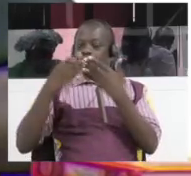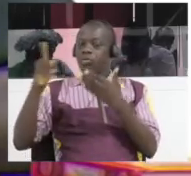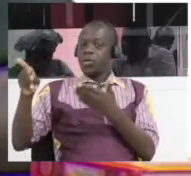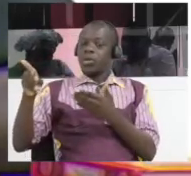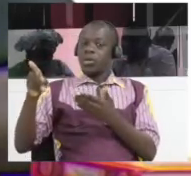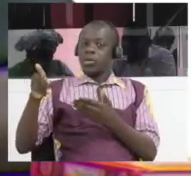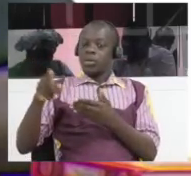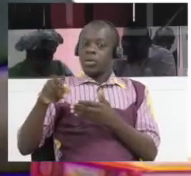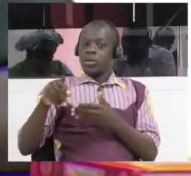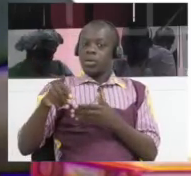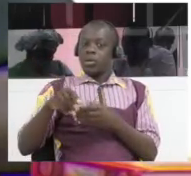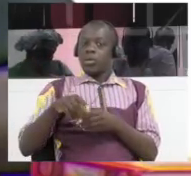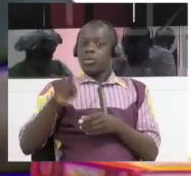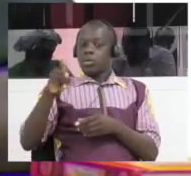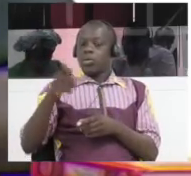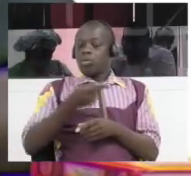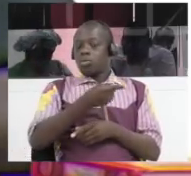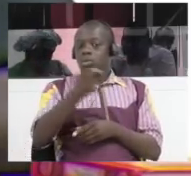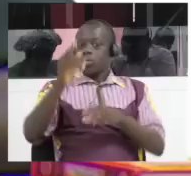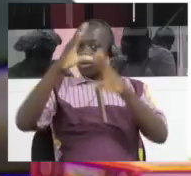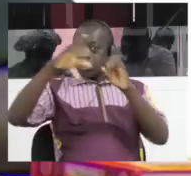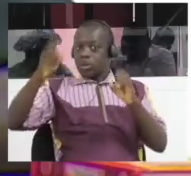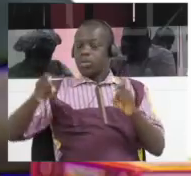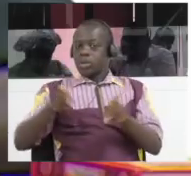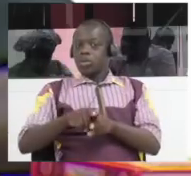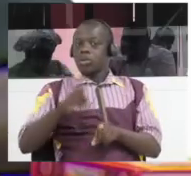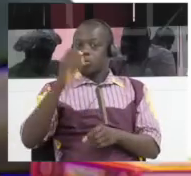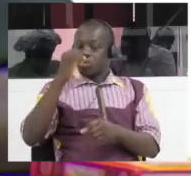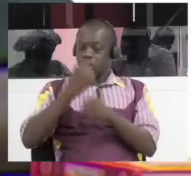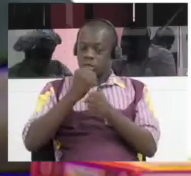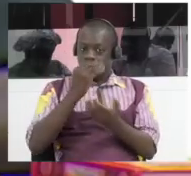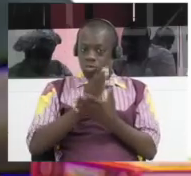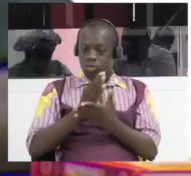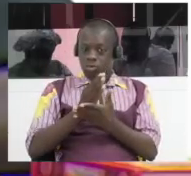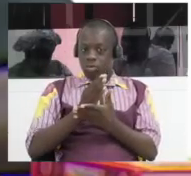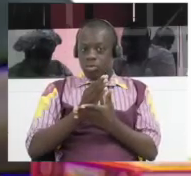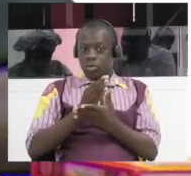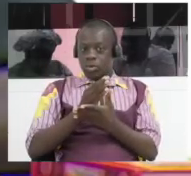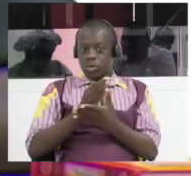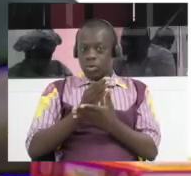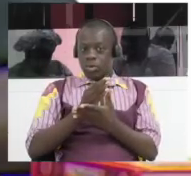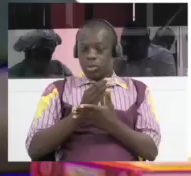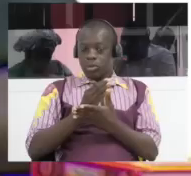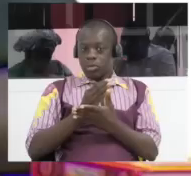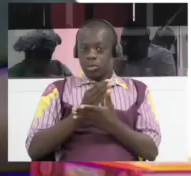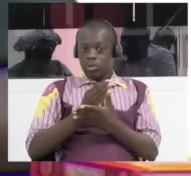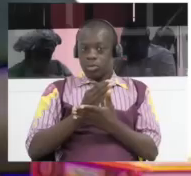called me and said, well, you officers must go and ensure that